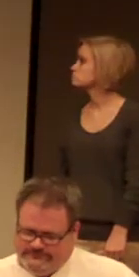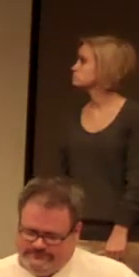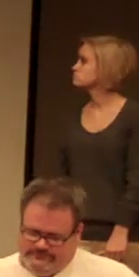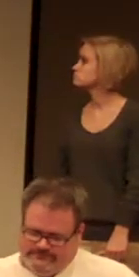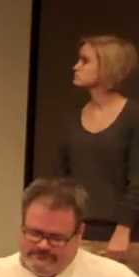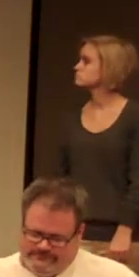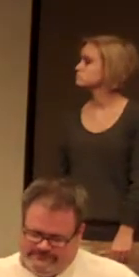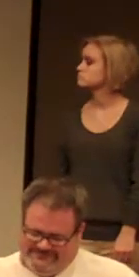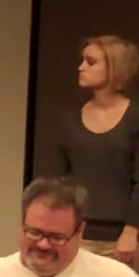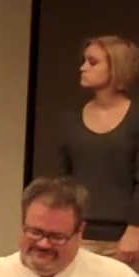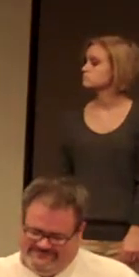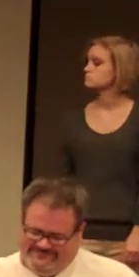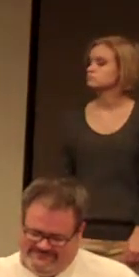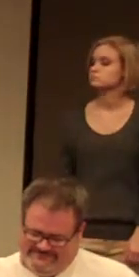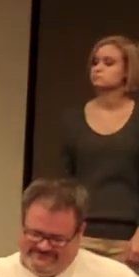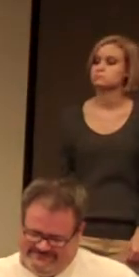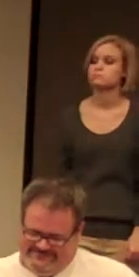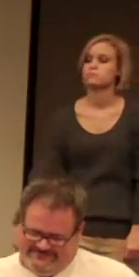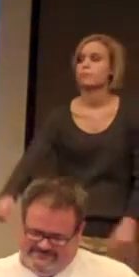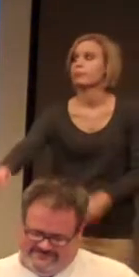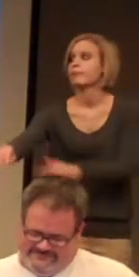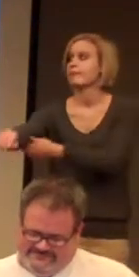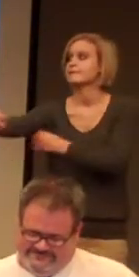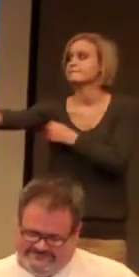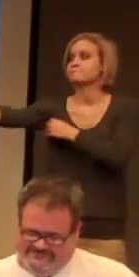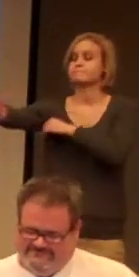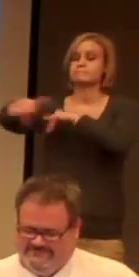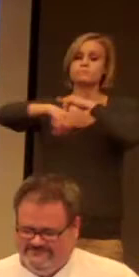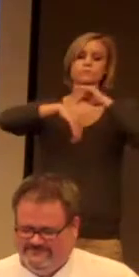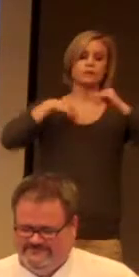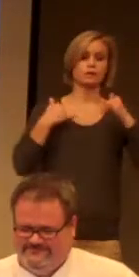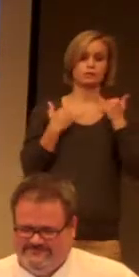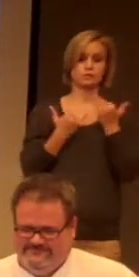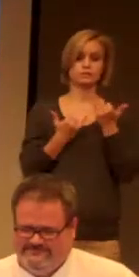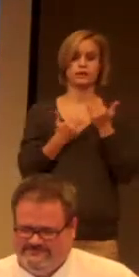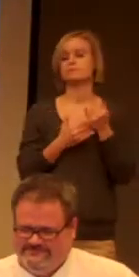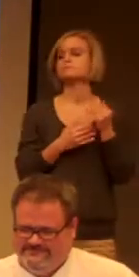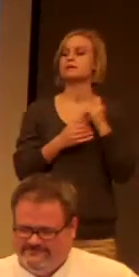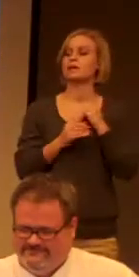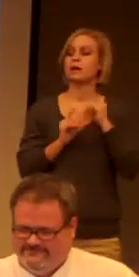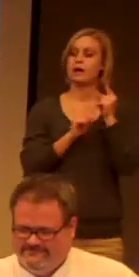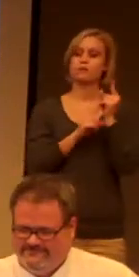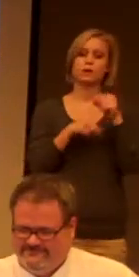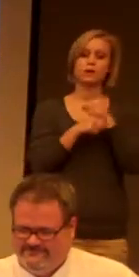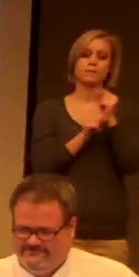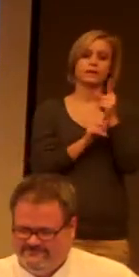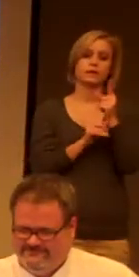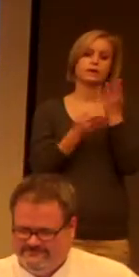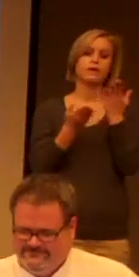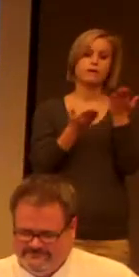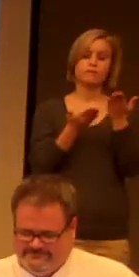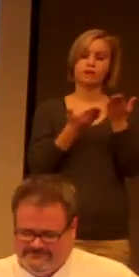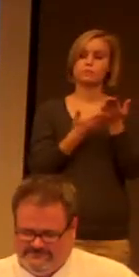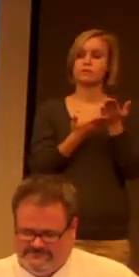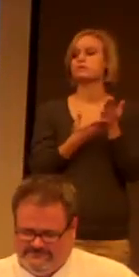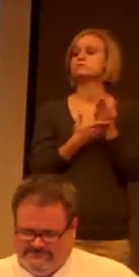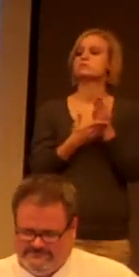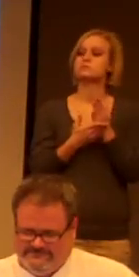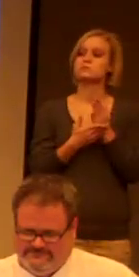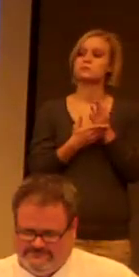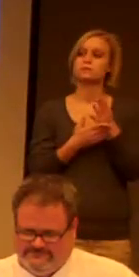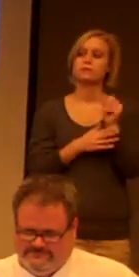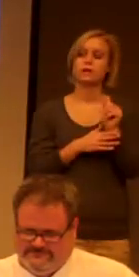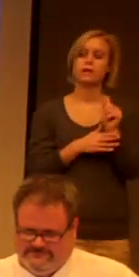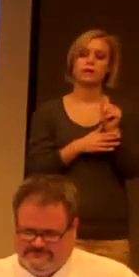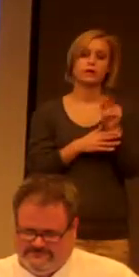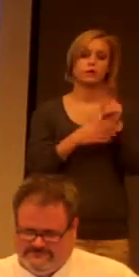That's it. That's it. Okay. Now, I'm going to make available a